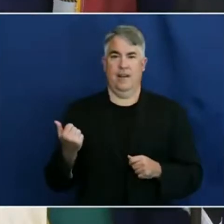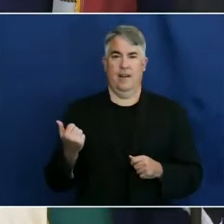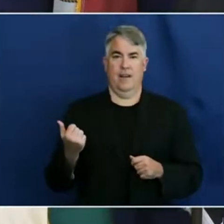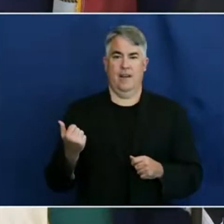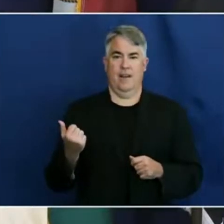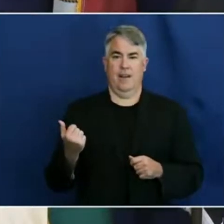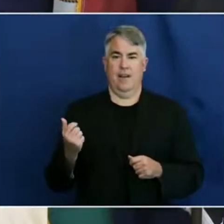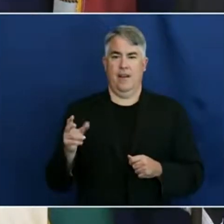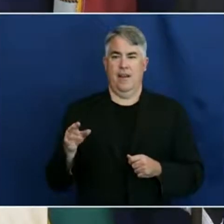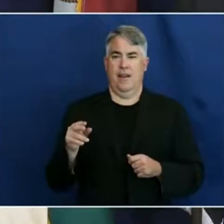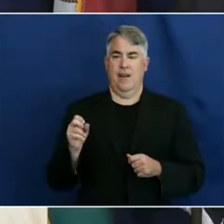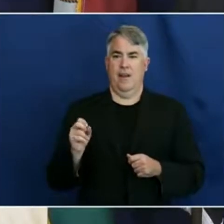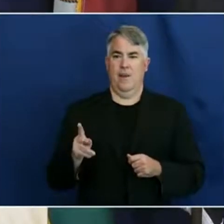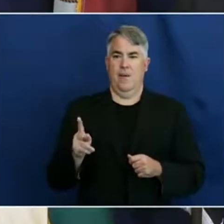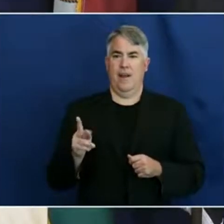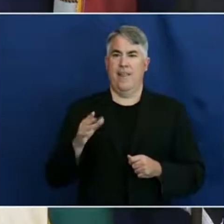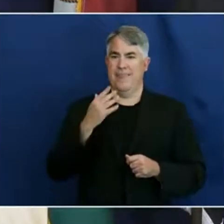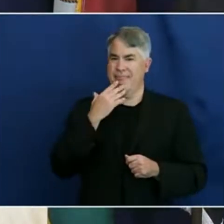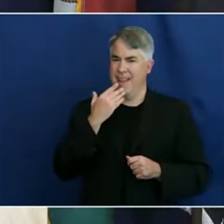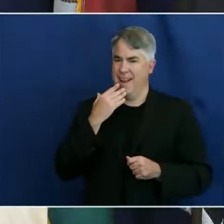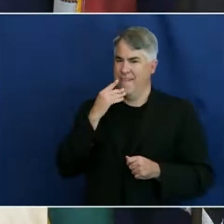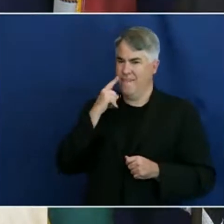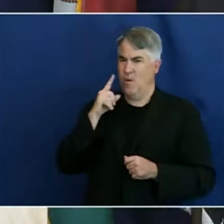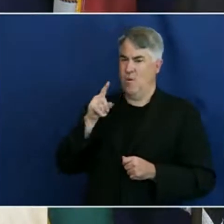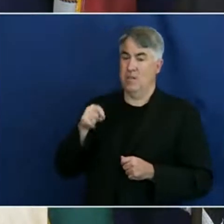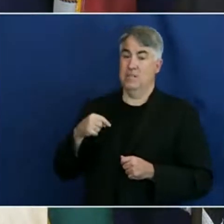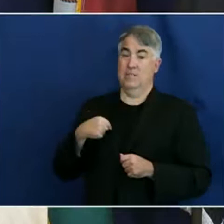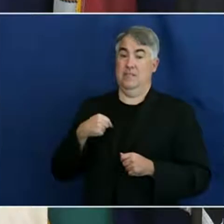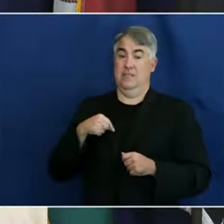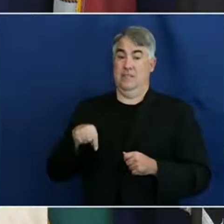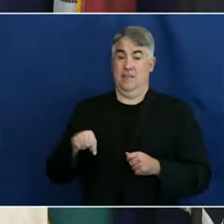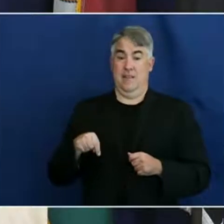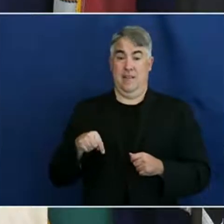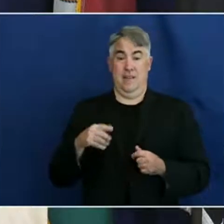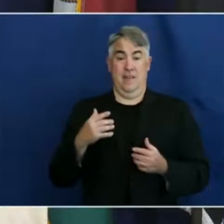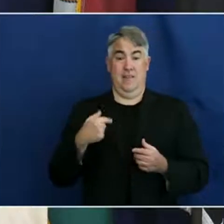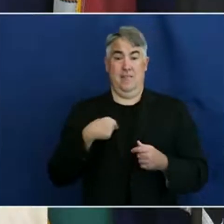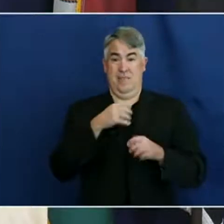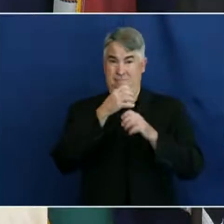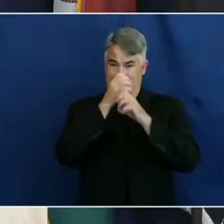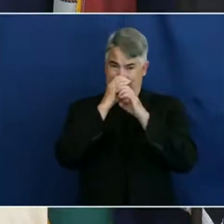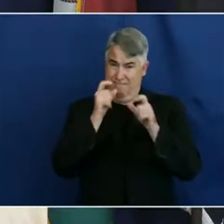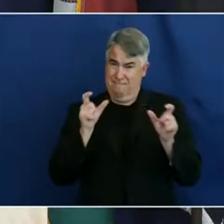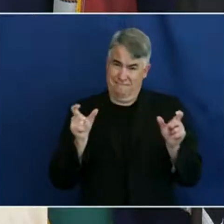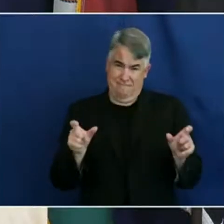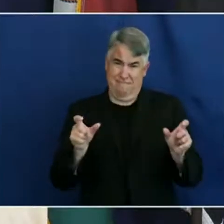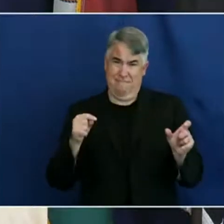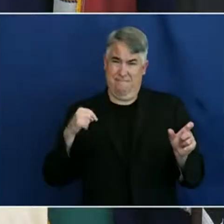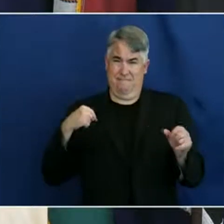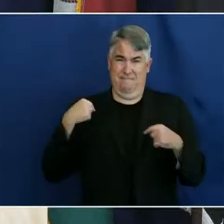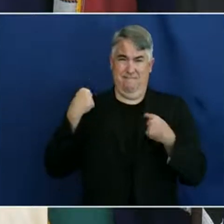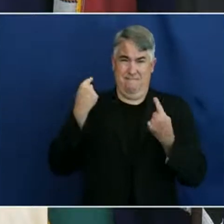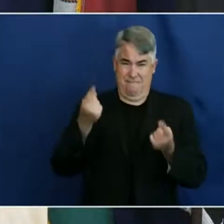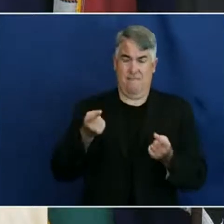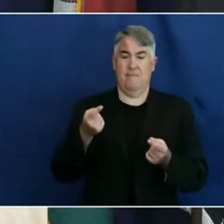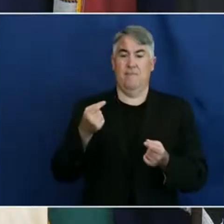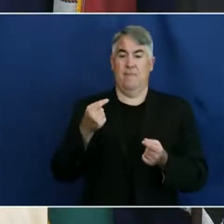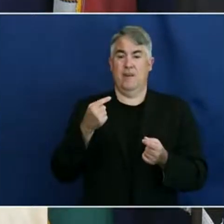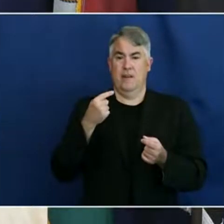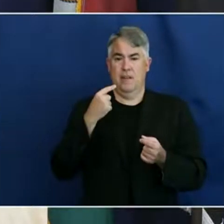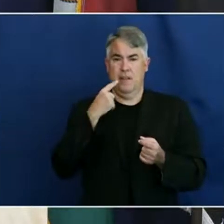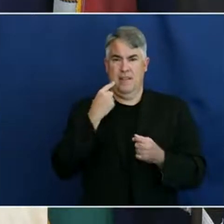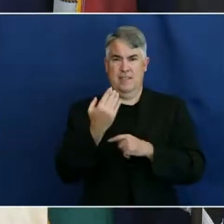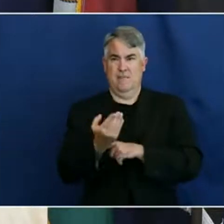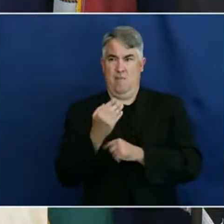Okay, thank you for the question. At this point in time, the restrictions that we had, as was announced this